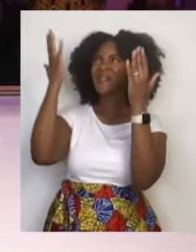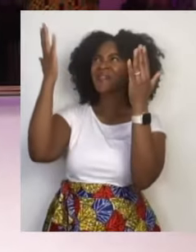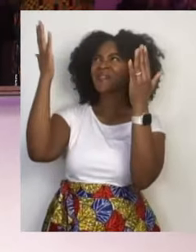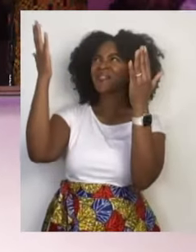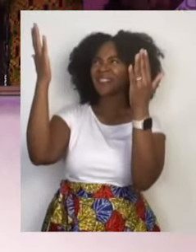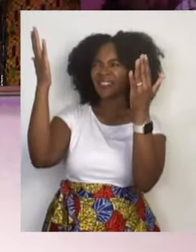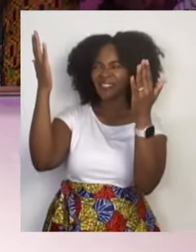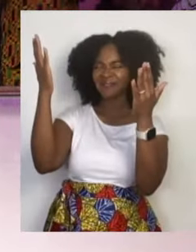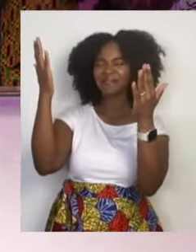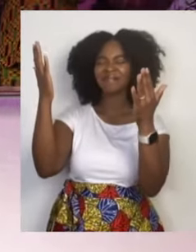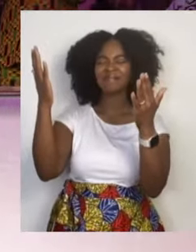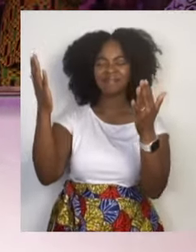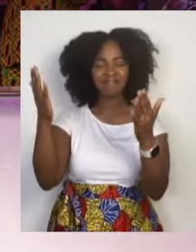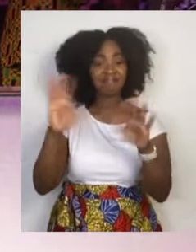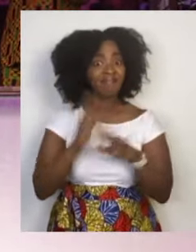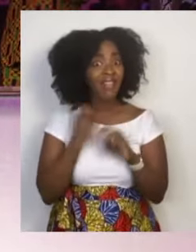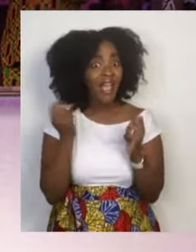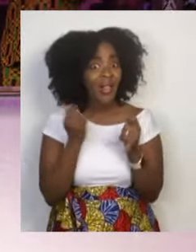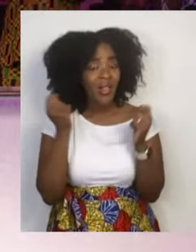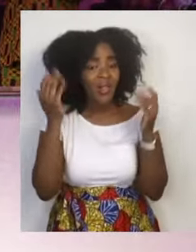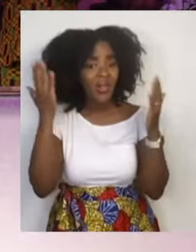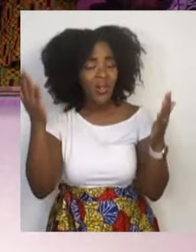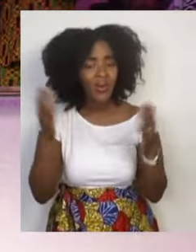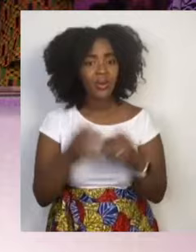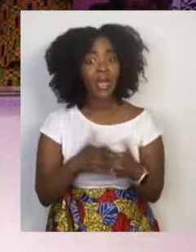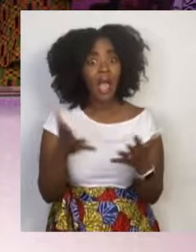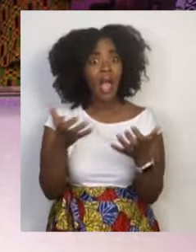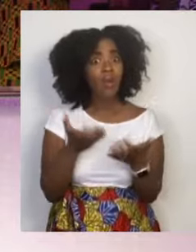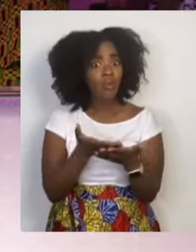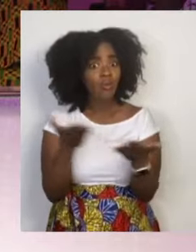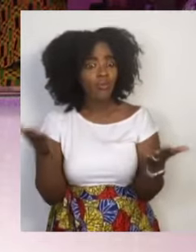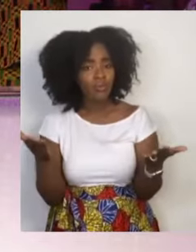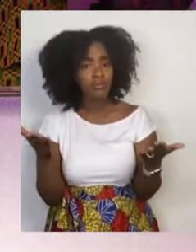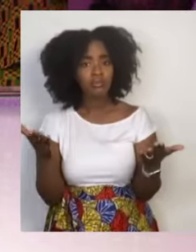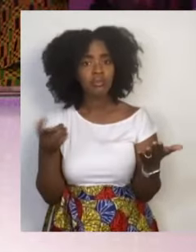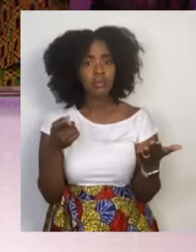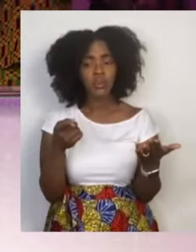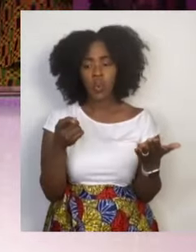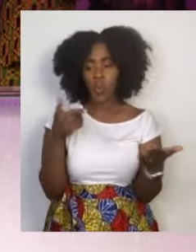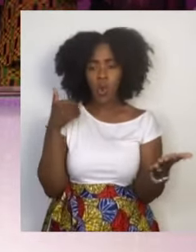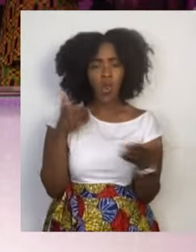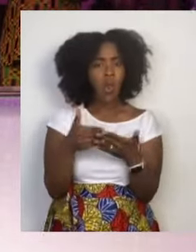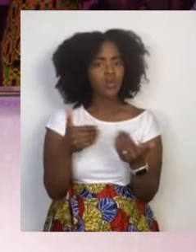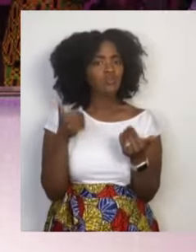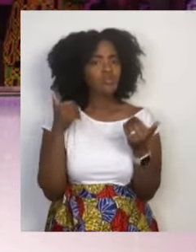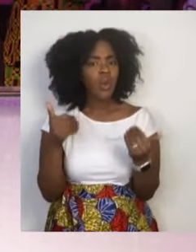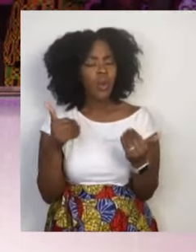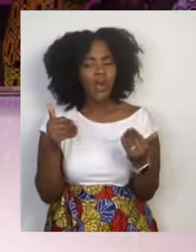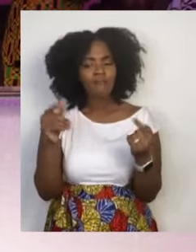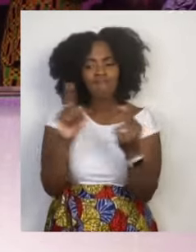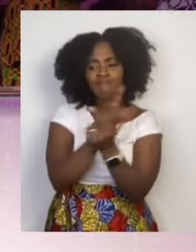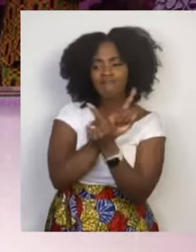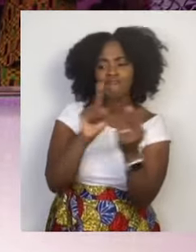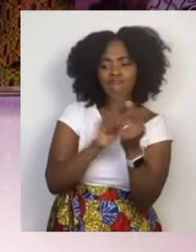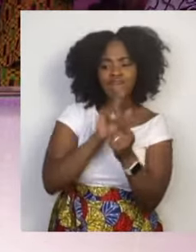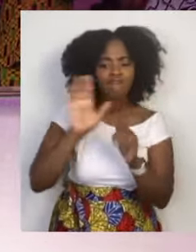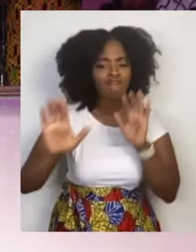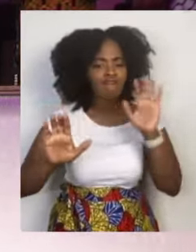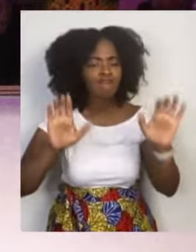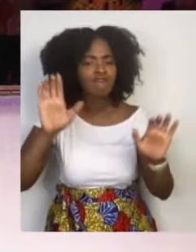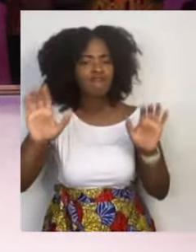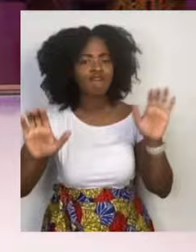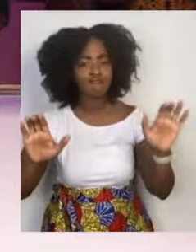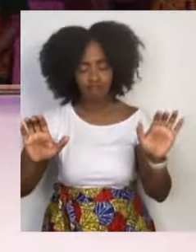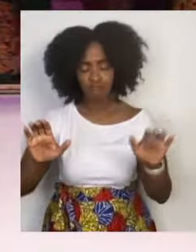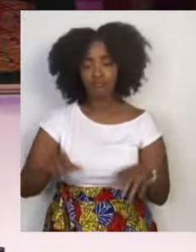Hallelujah. I want those of you who are close by just to come and put your hands in their back. As you put your hands in